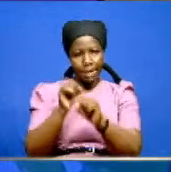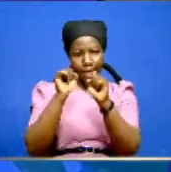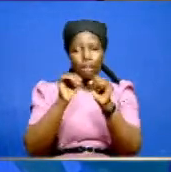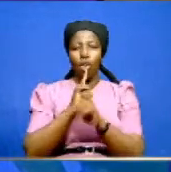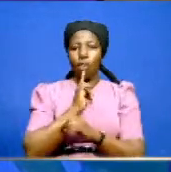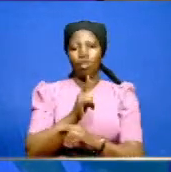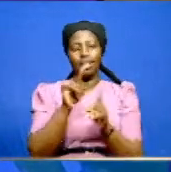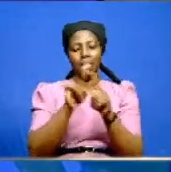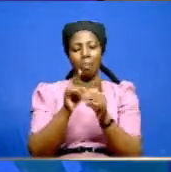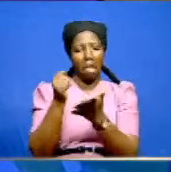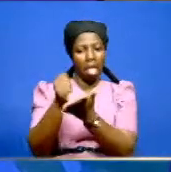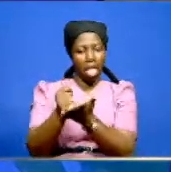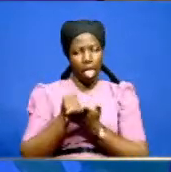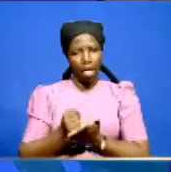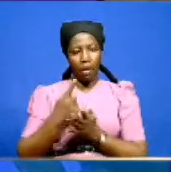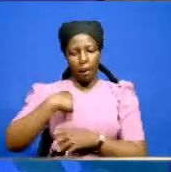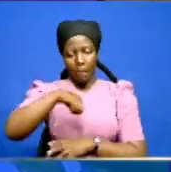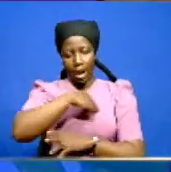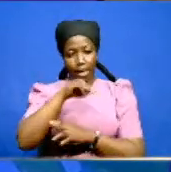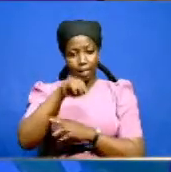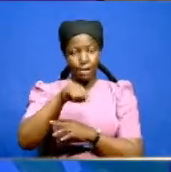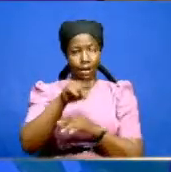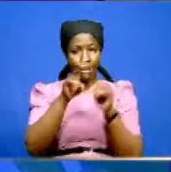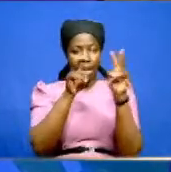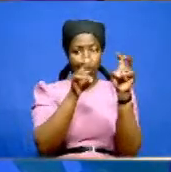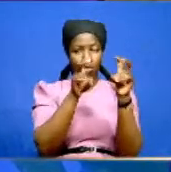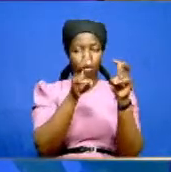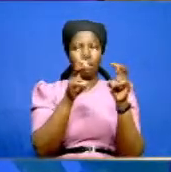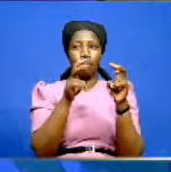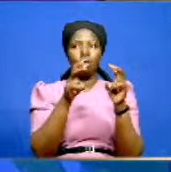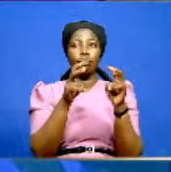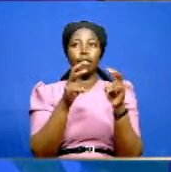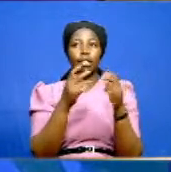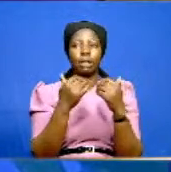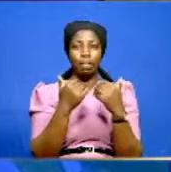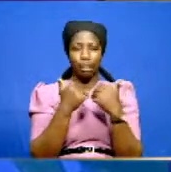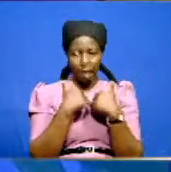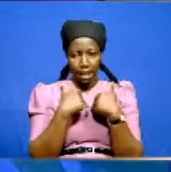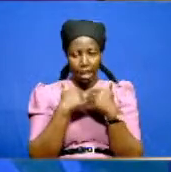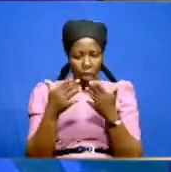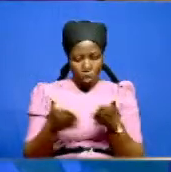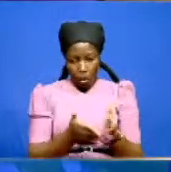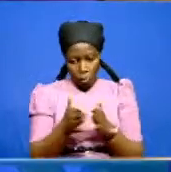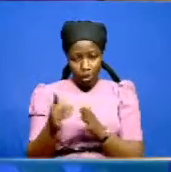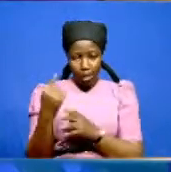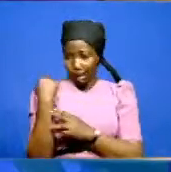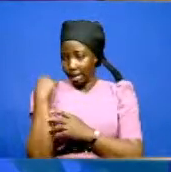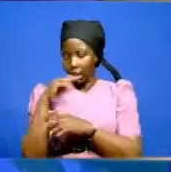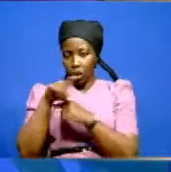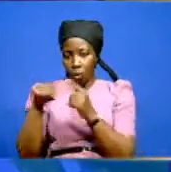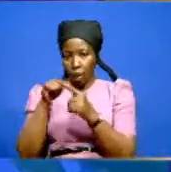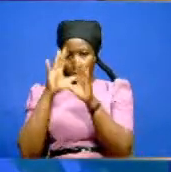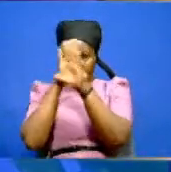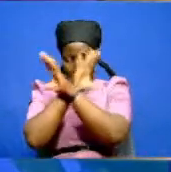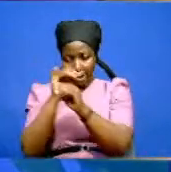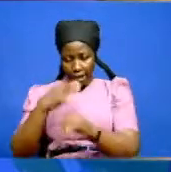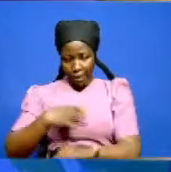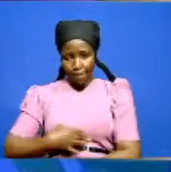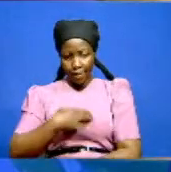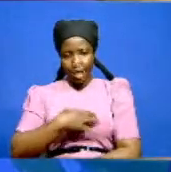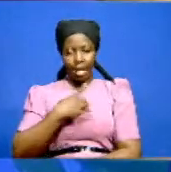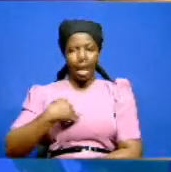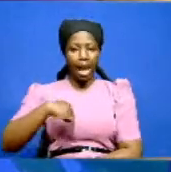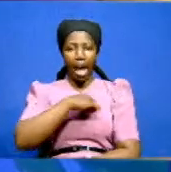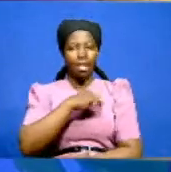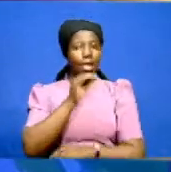us in these matters. And I had the opportunity yesterday when the president visited us at home to thank